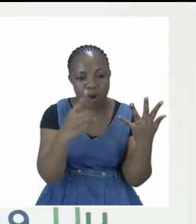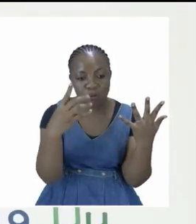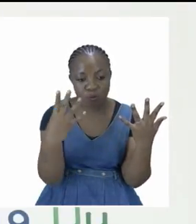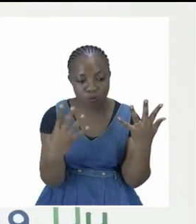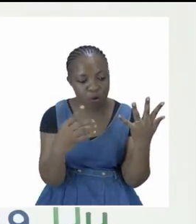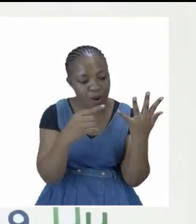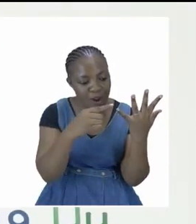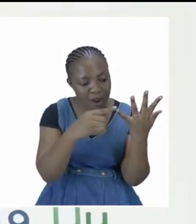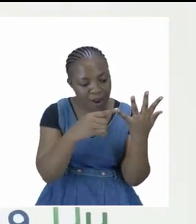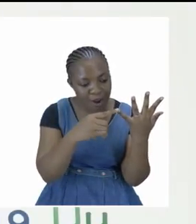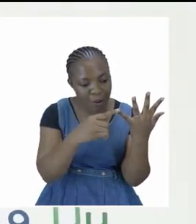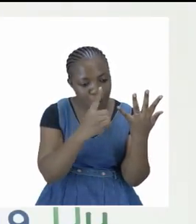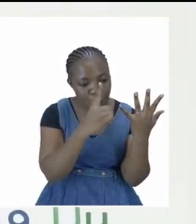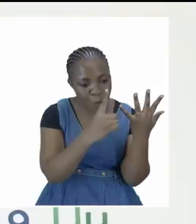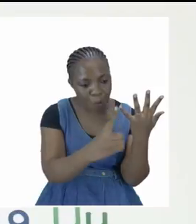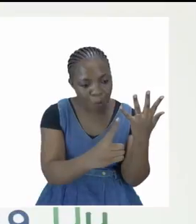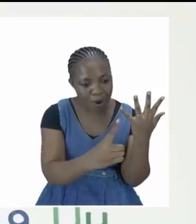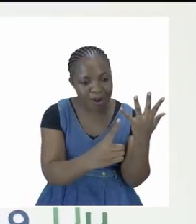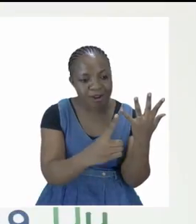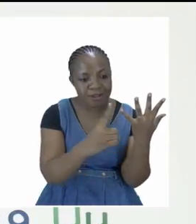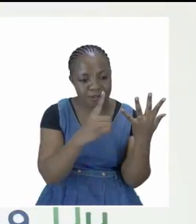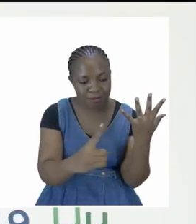114,